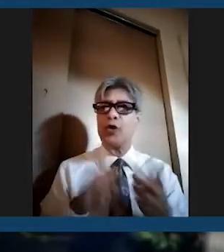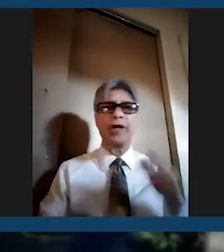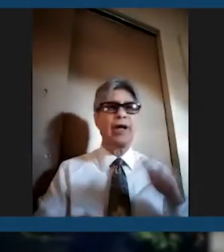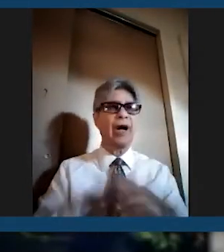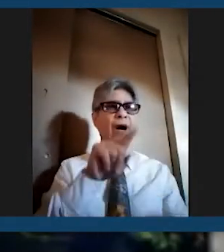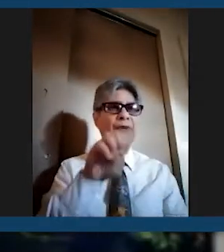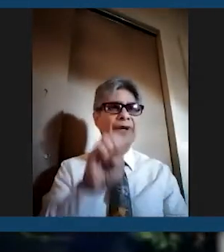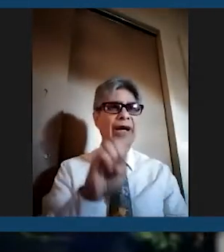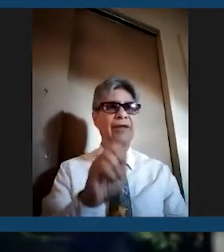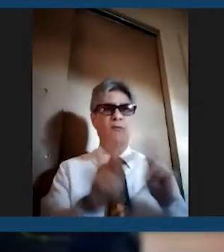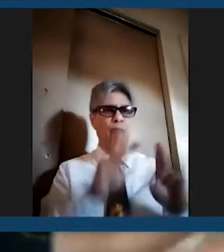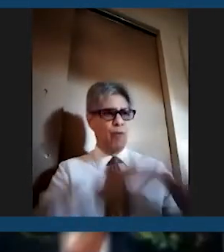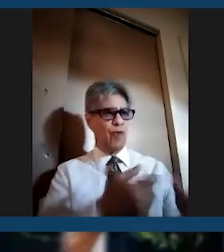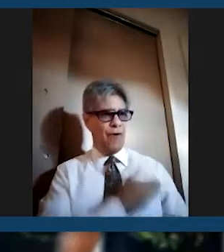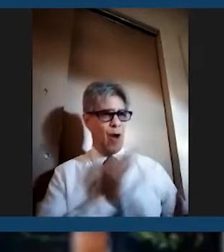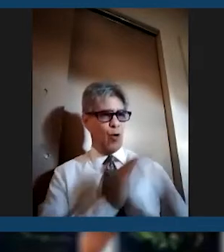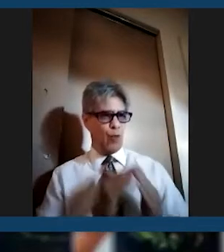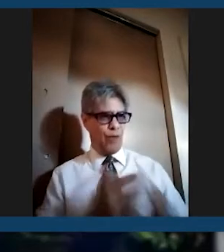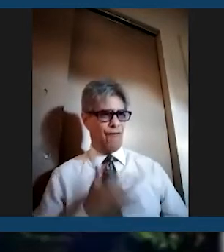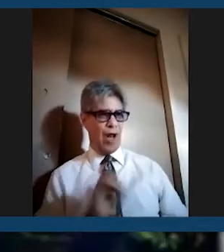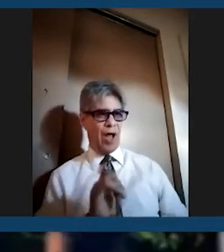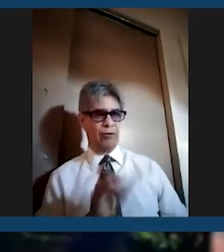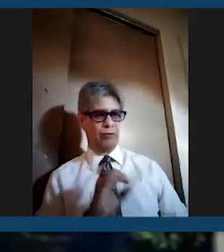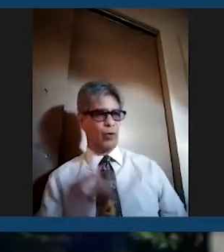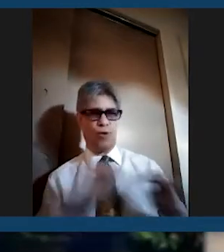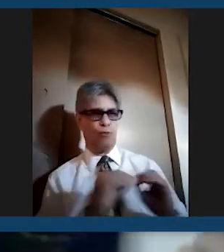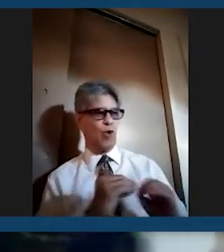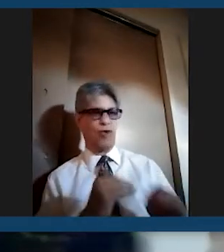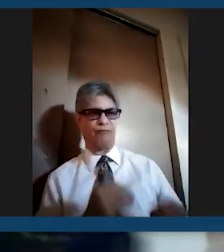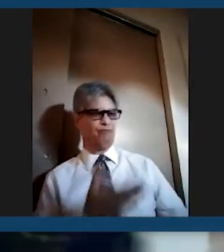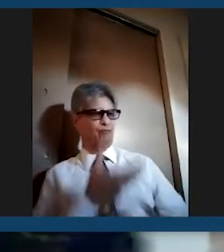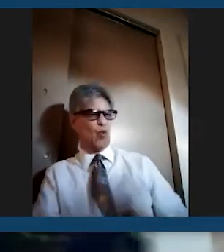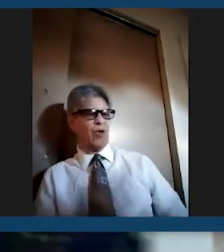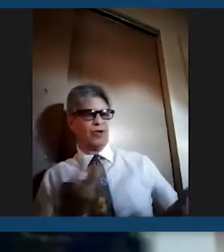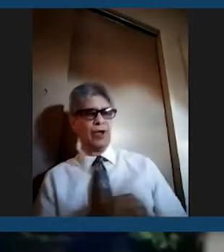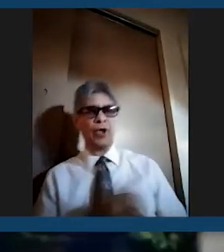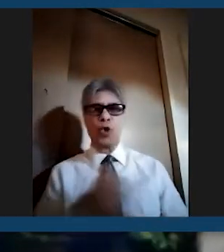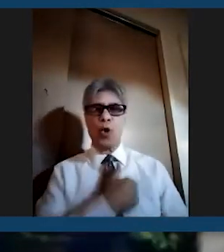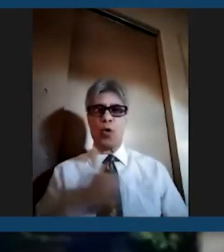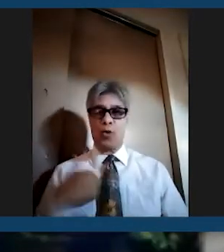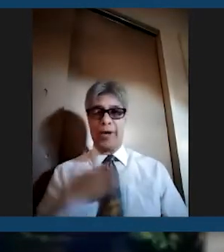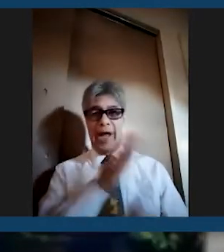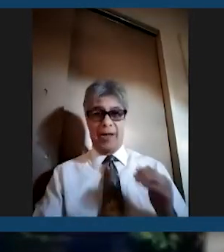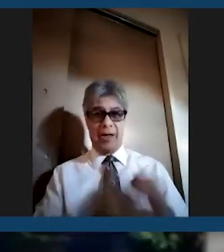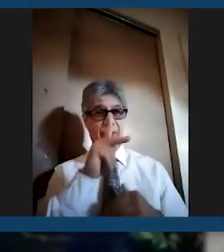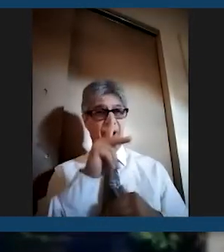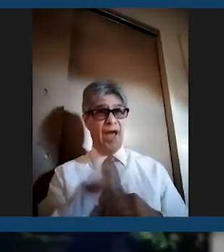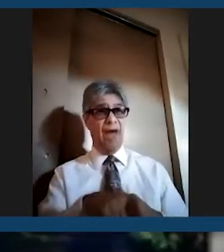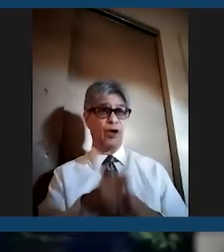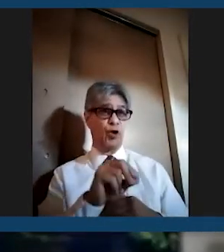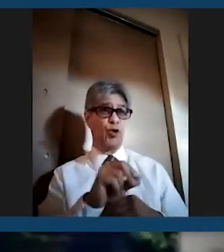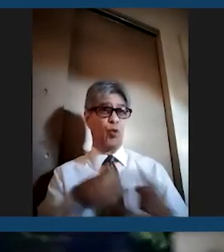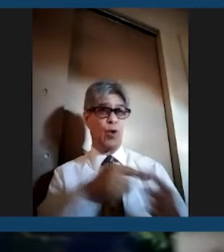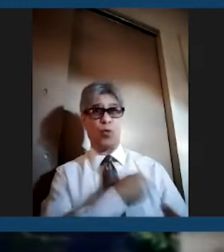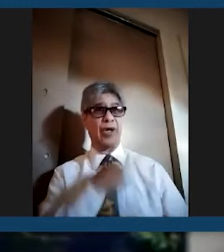our communities have felt like there is no longer that trust. So what we end up having to do when we're reaching out to the community is